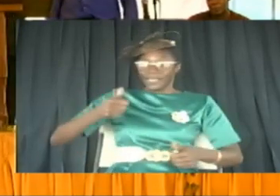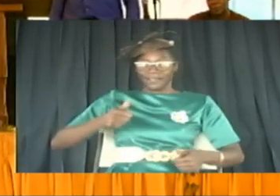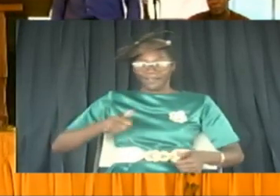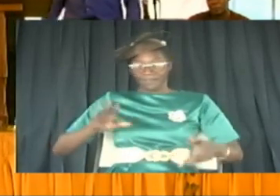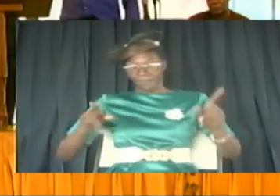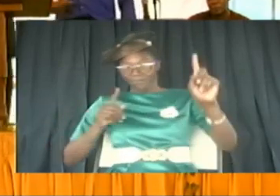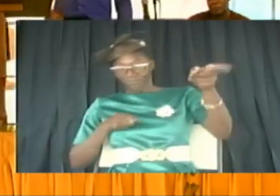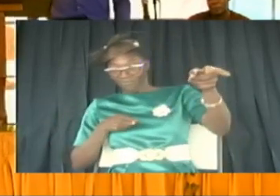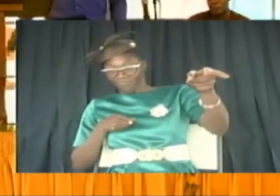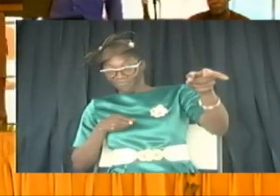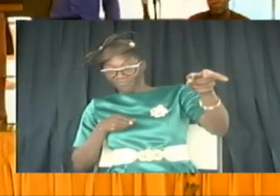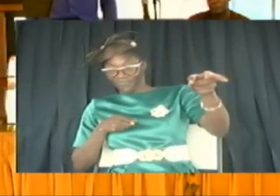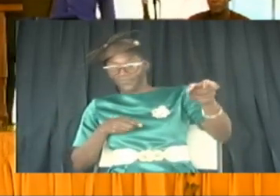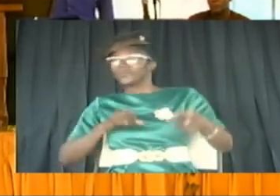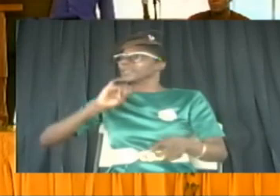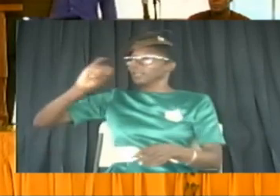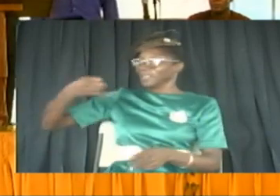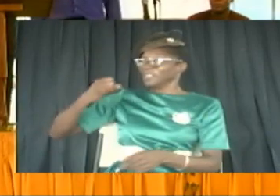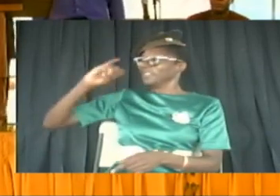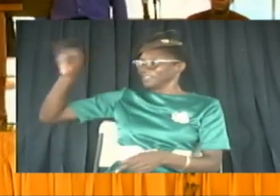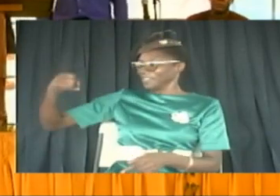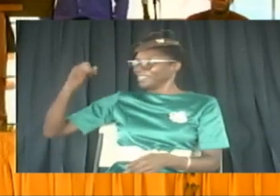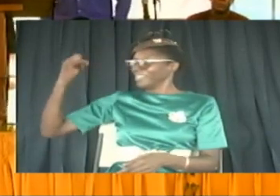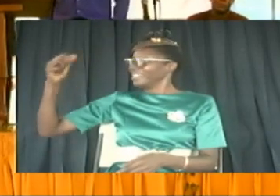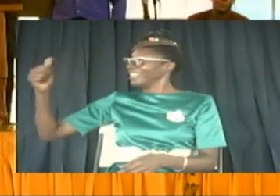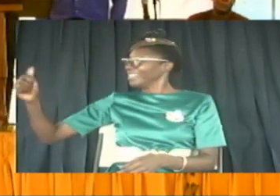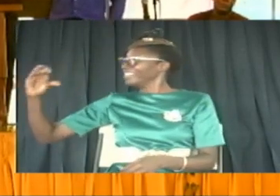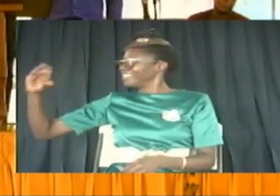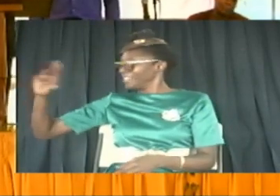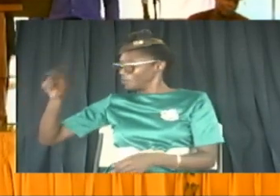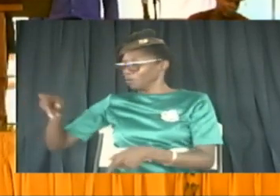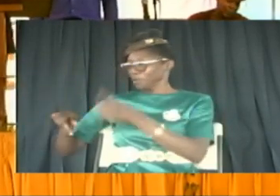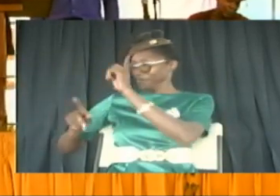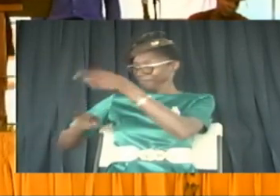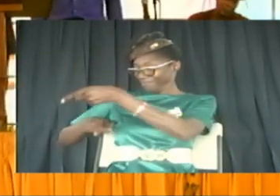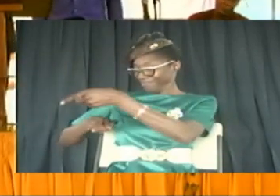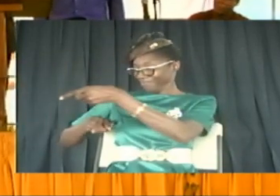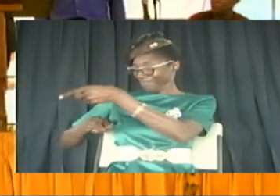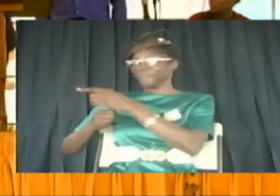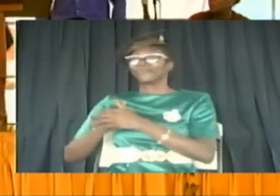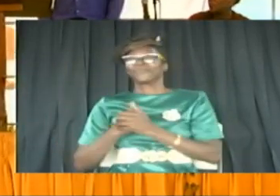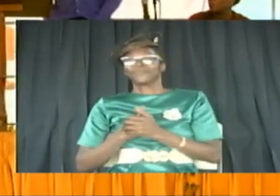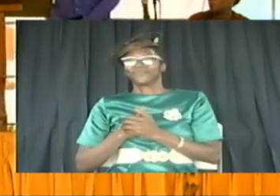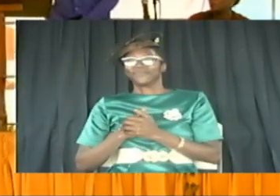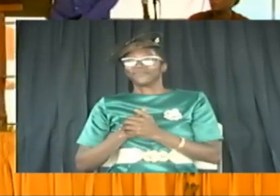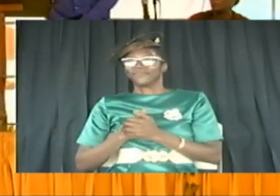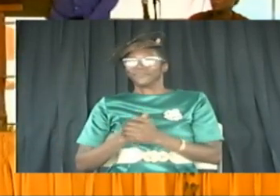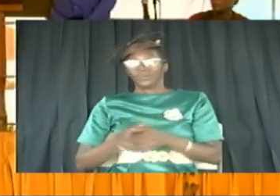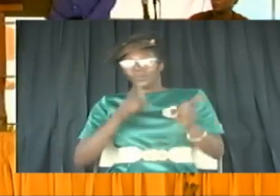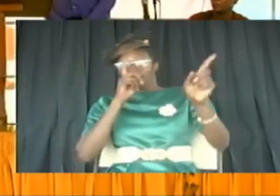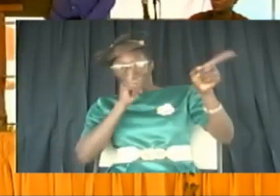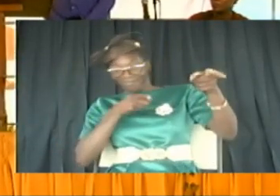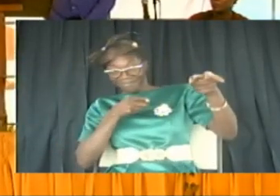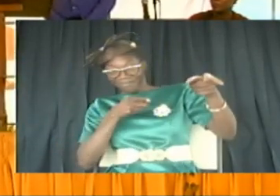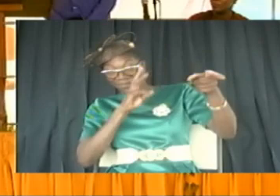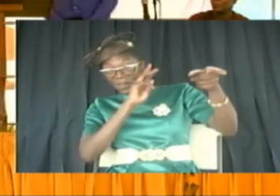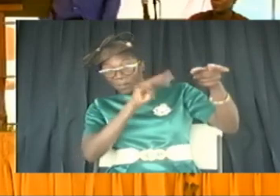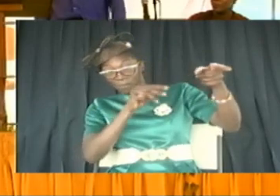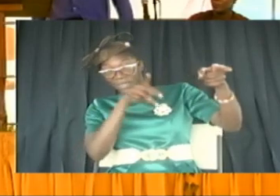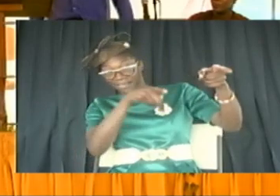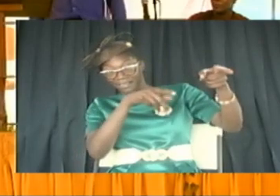Jacob. Call you Manasseh, the